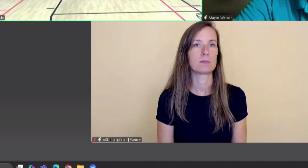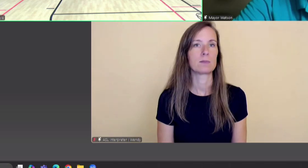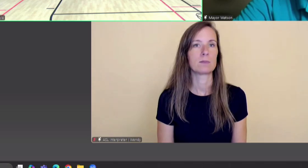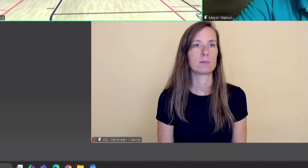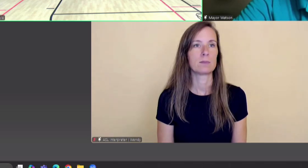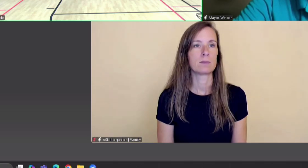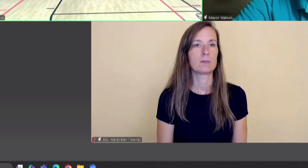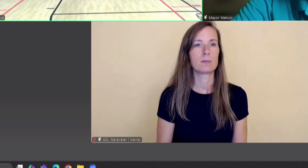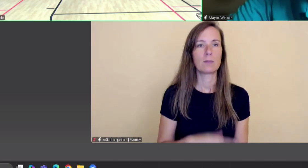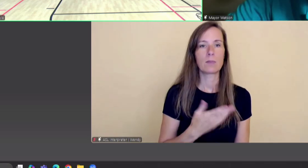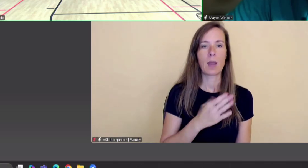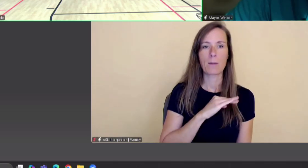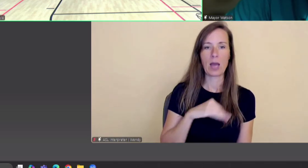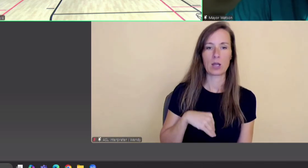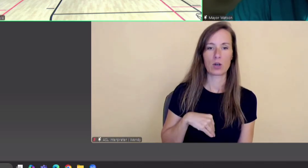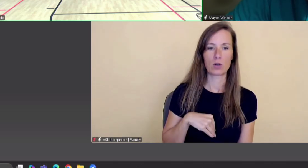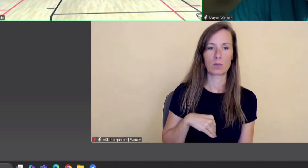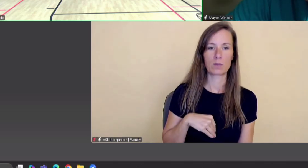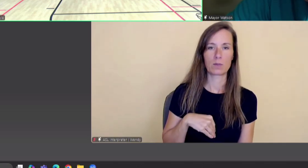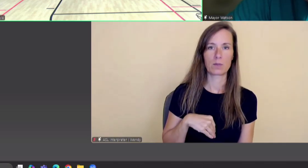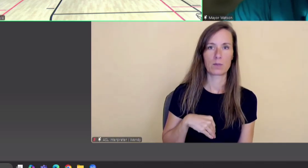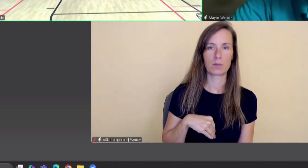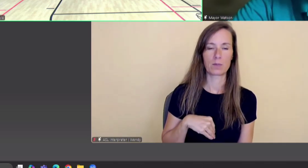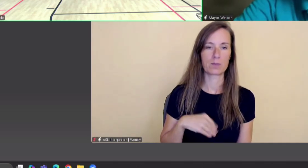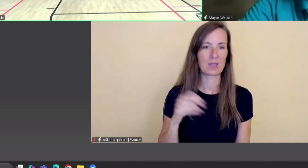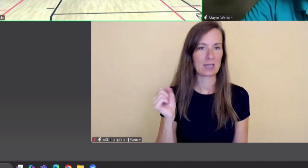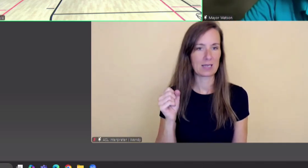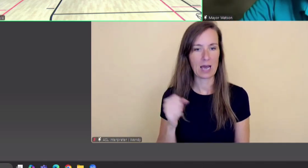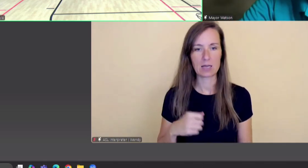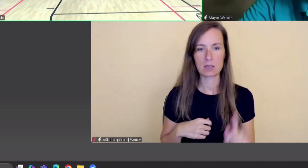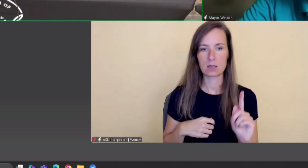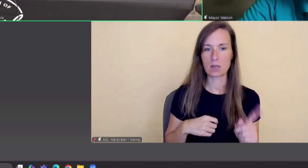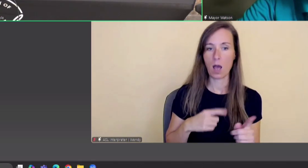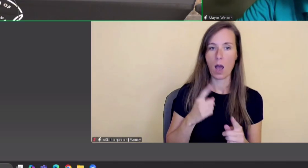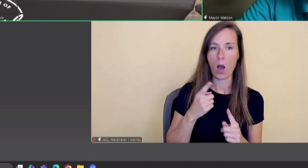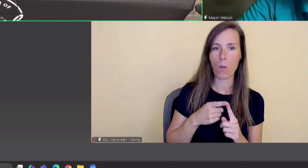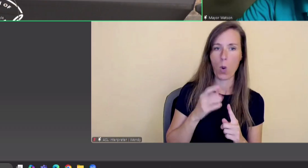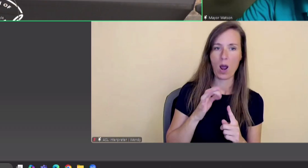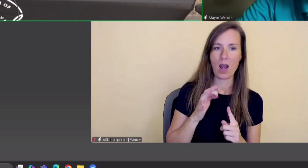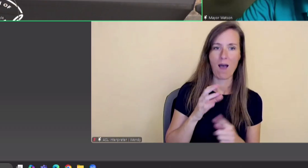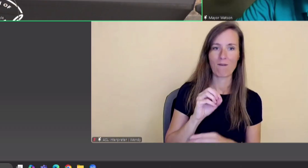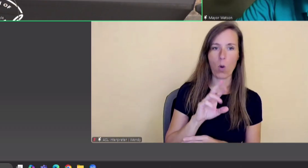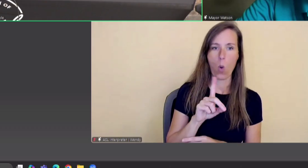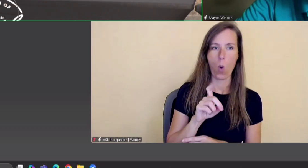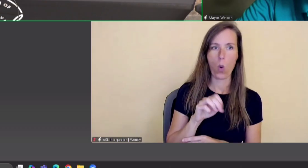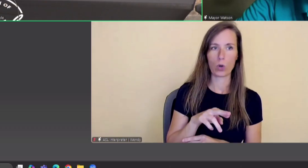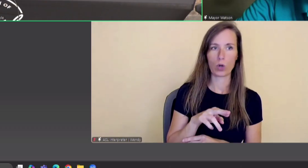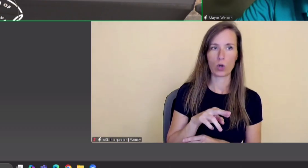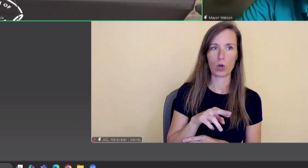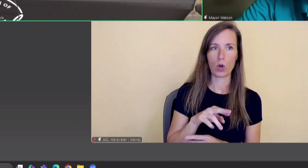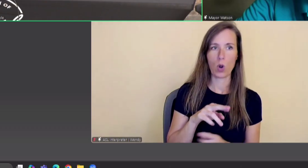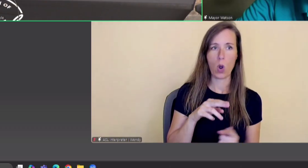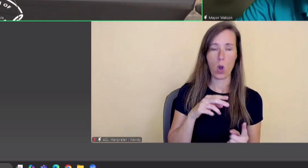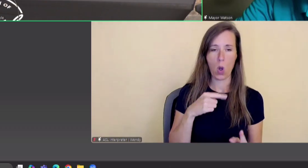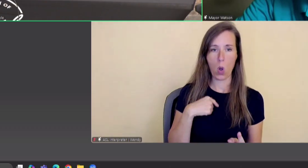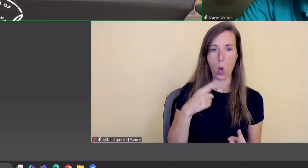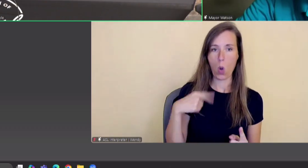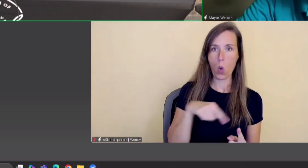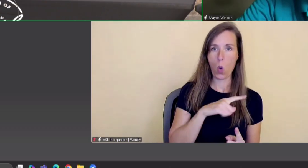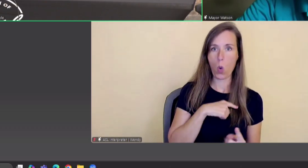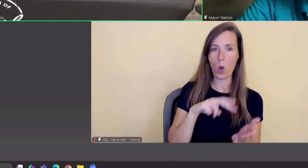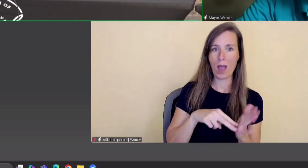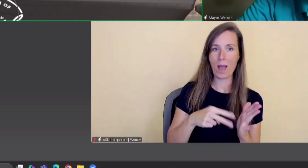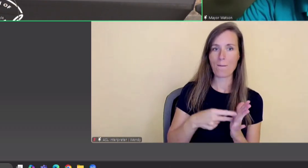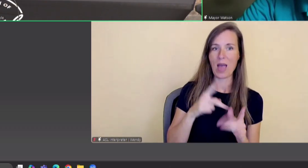Mayor, Yes. point of order. Were we not meant to vote on the resolution